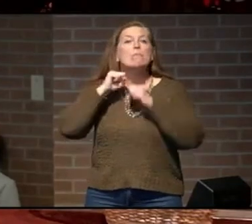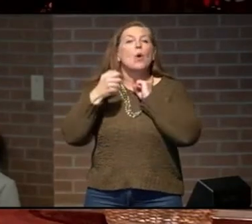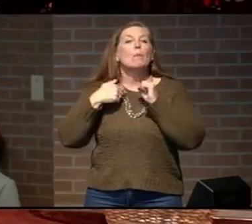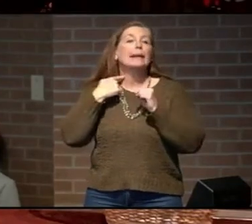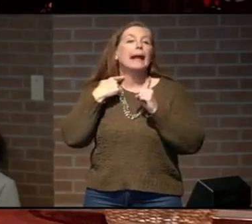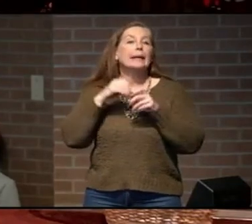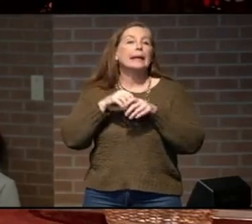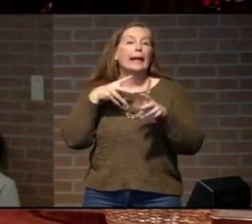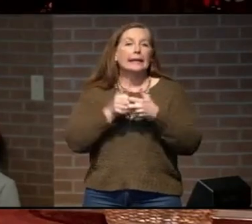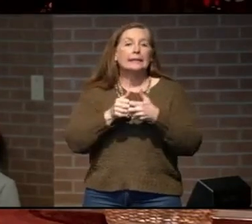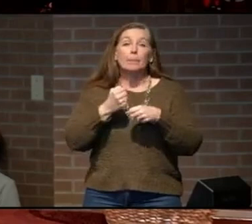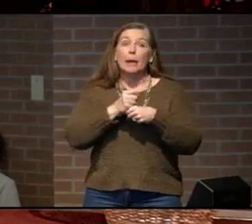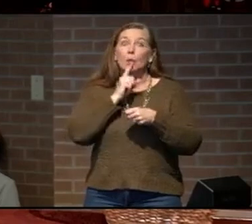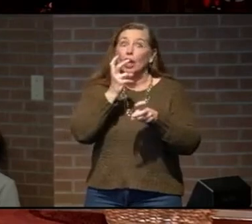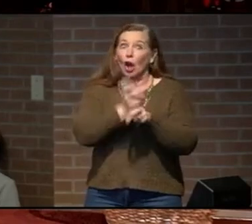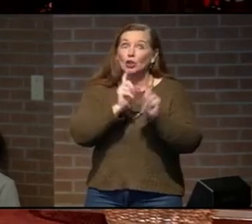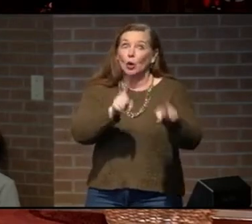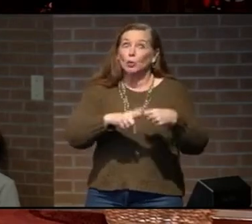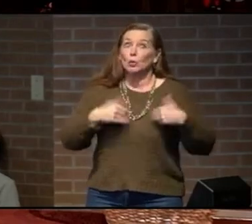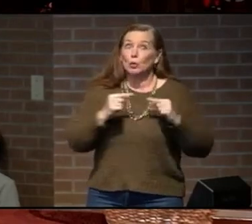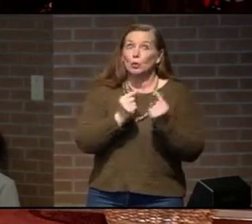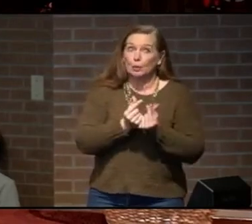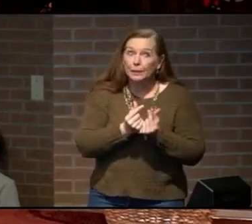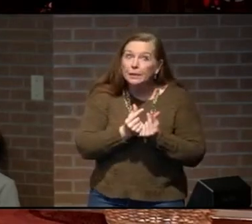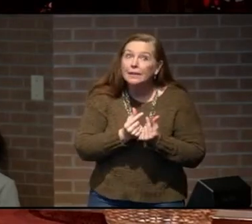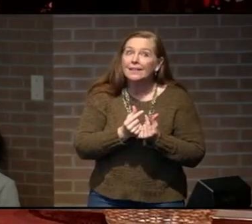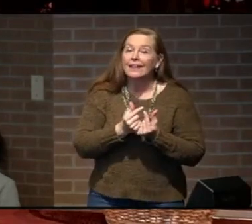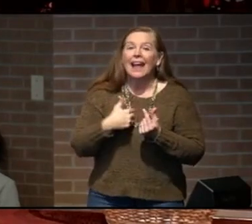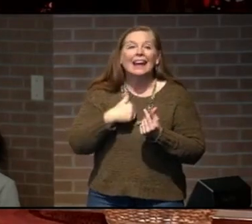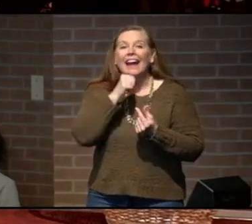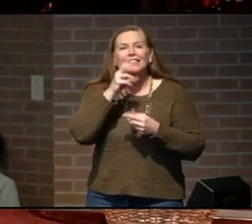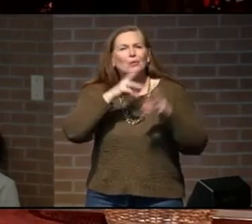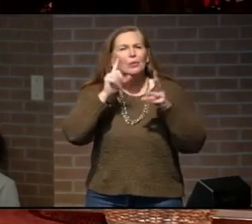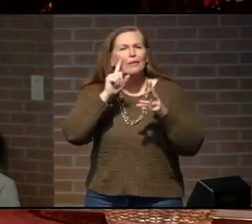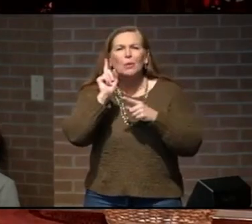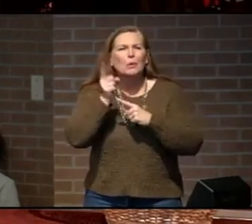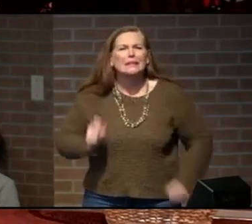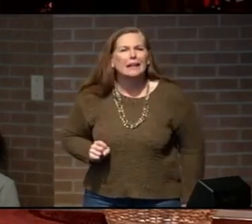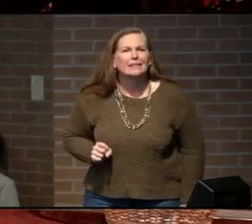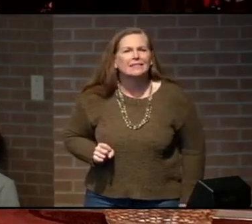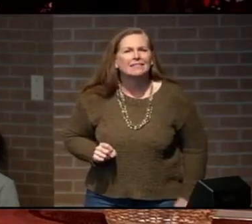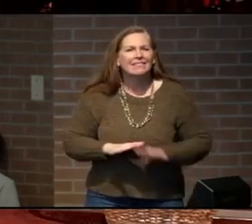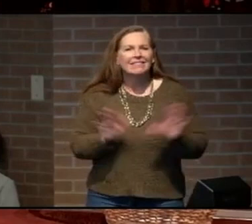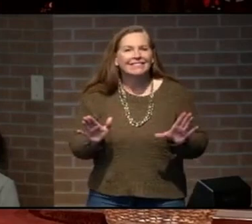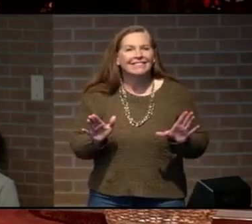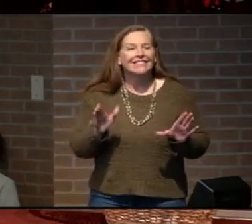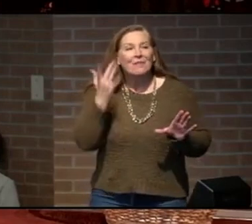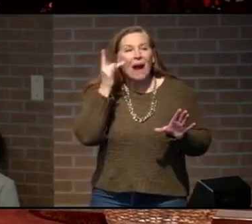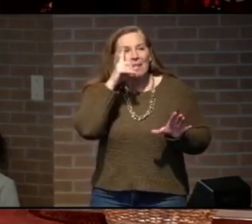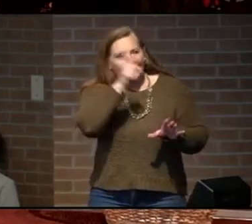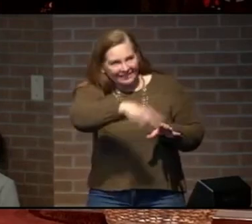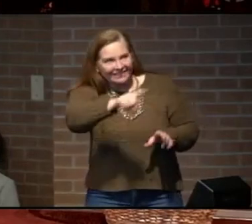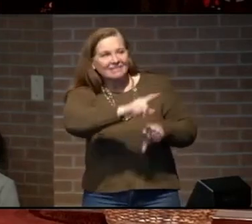which made it really hard to go to youth group. And I didn't worry for a second, not even a moment, because of these